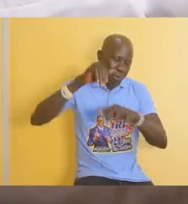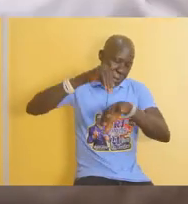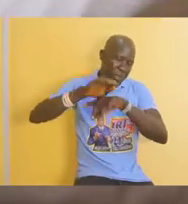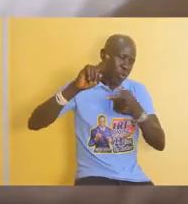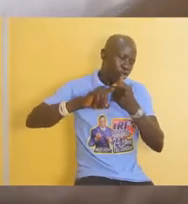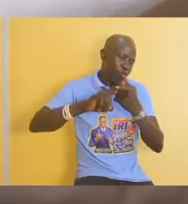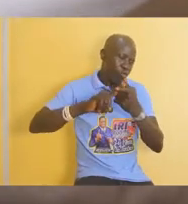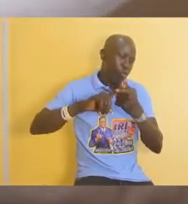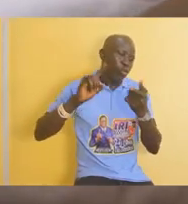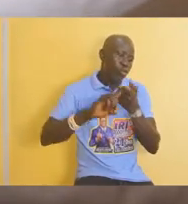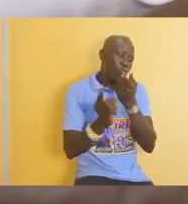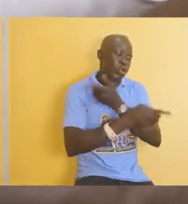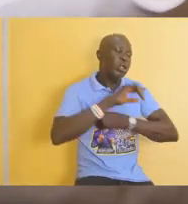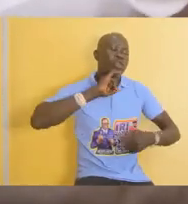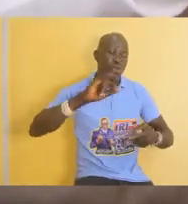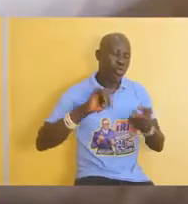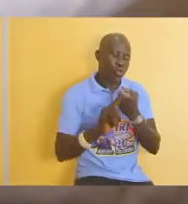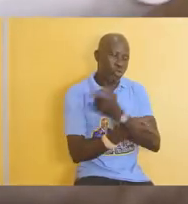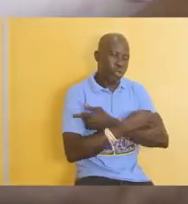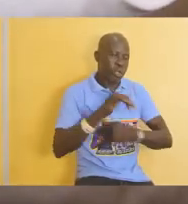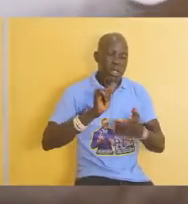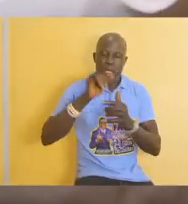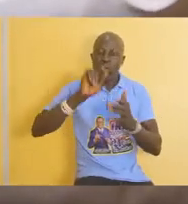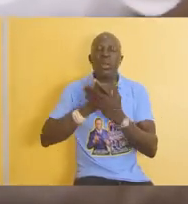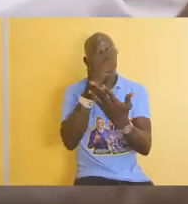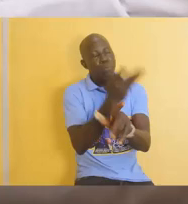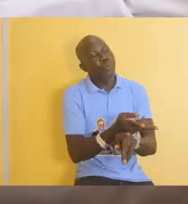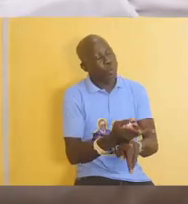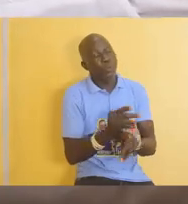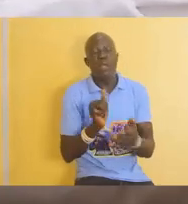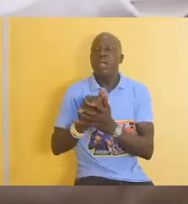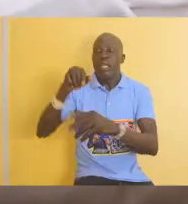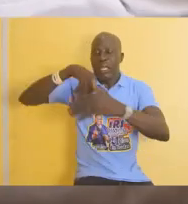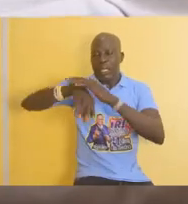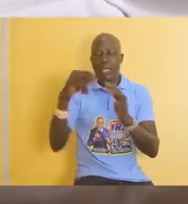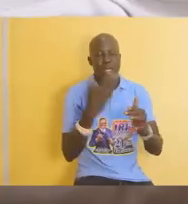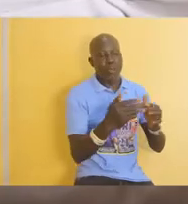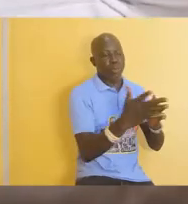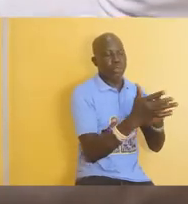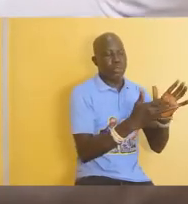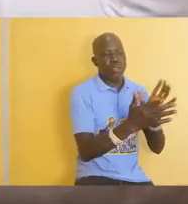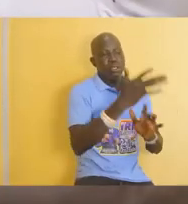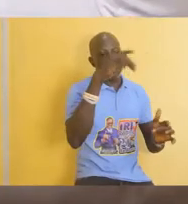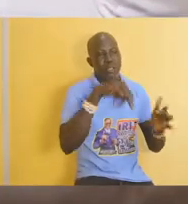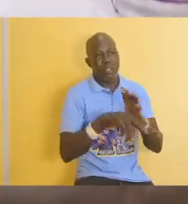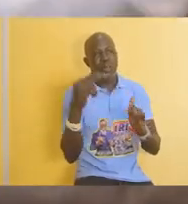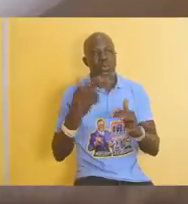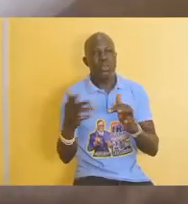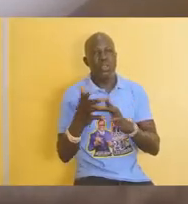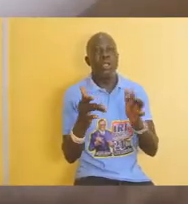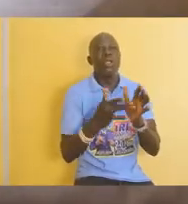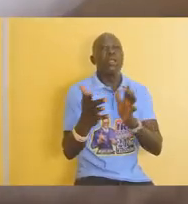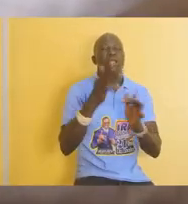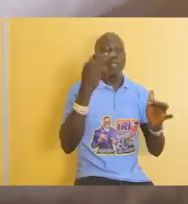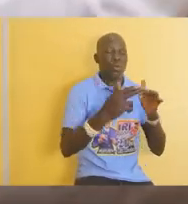That be sent to. Òní lòní jẹ́. Today is today. Ẹni abẹ lọ́wọ́ ẹ̀. He is the one that will bless you. Nígbàgbọ́ Abraham kò sọ pé lómi jẹ́ fìgbà.